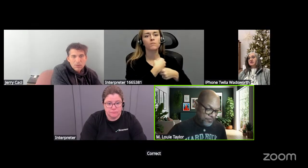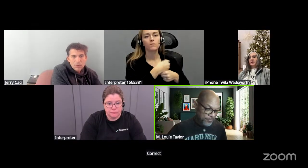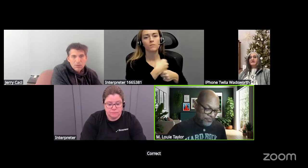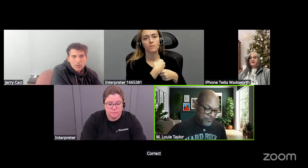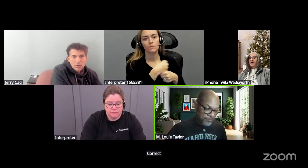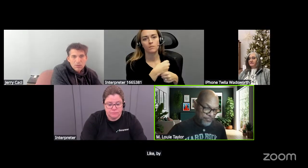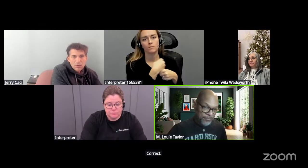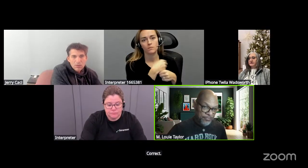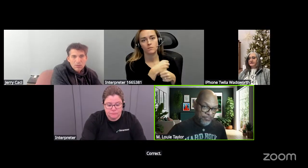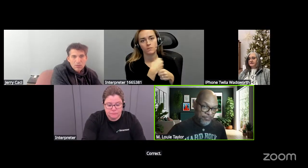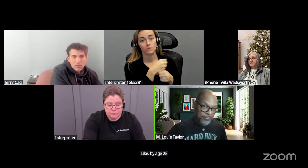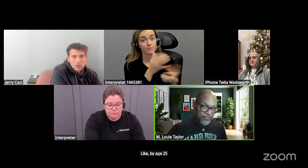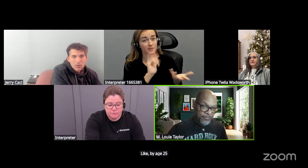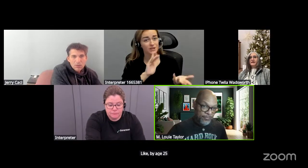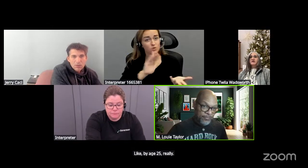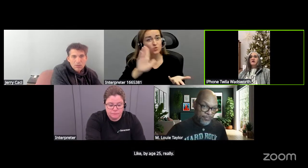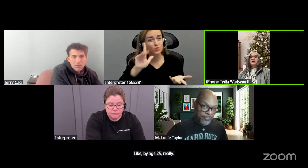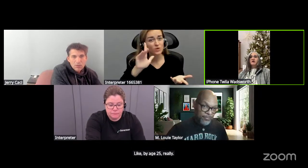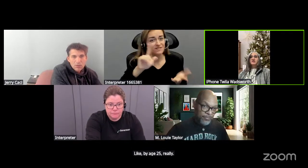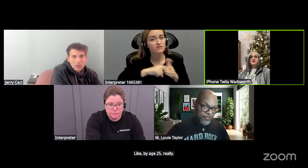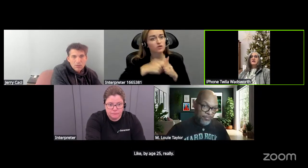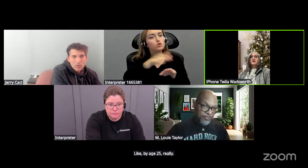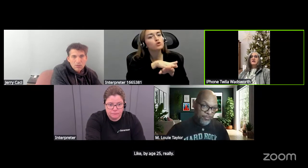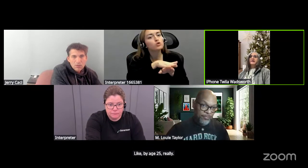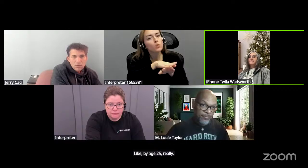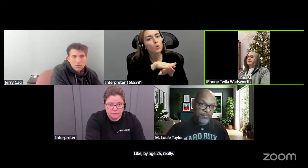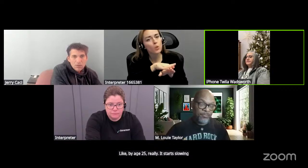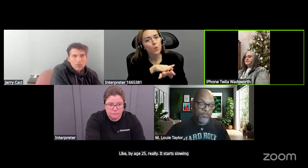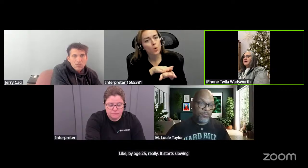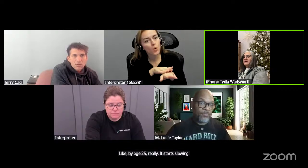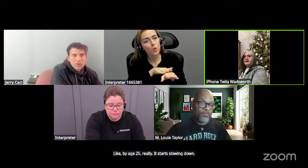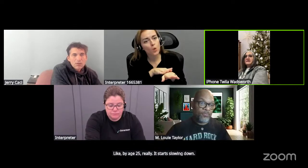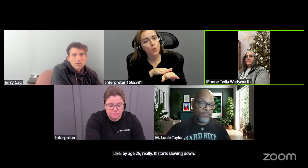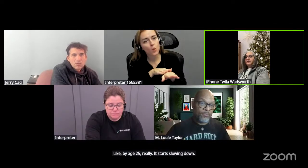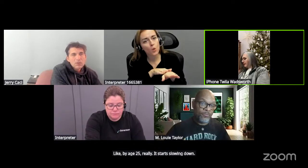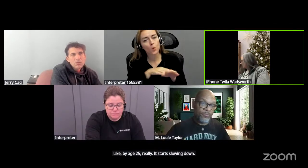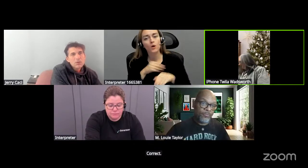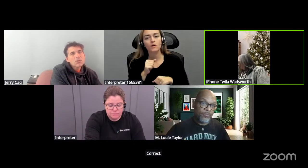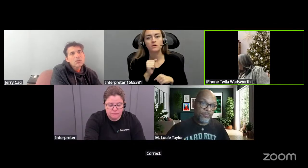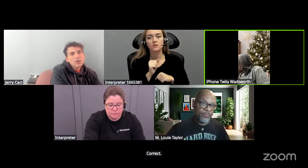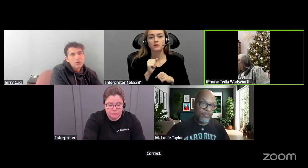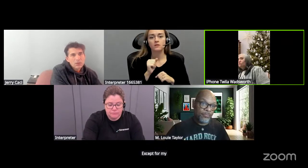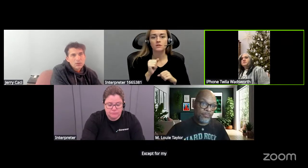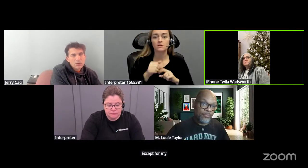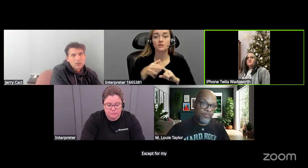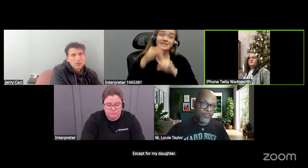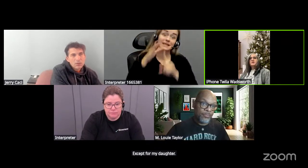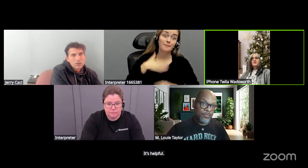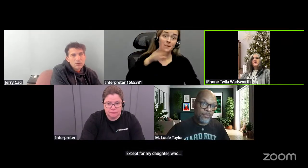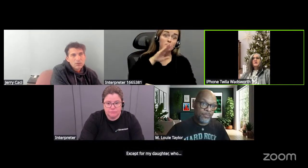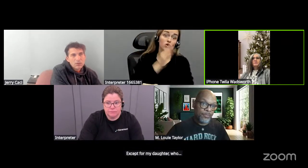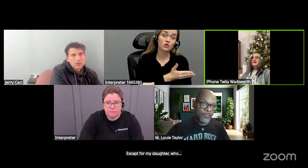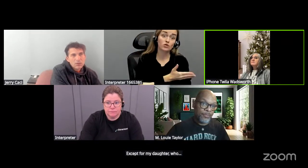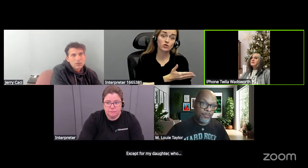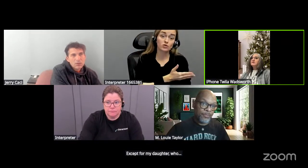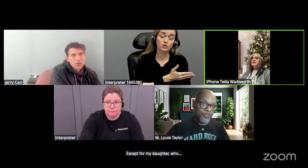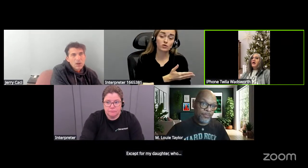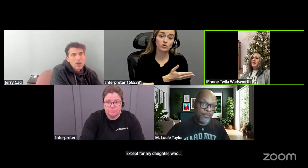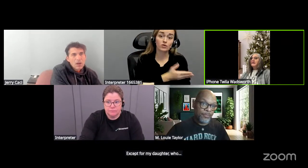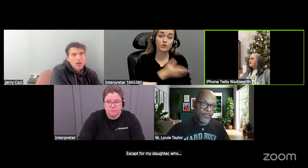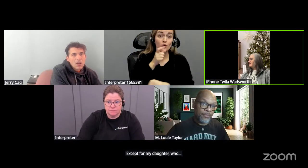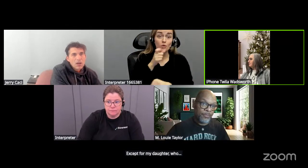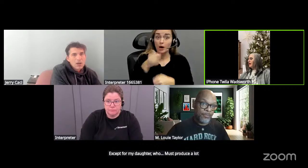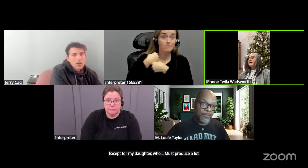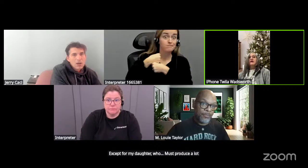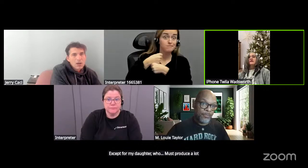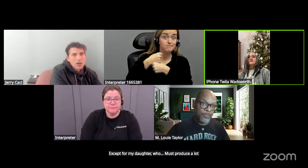age 25, really, it starts slowing down. Except It's for my helping. daughter, who must produce a lot